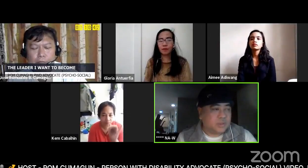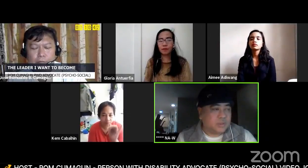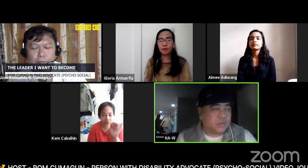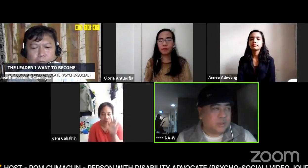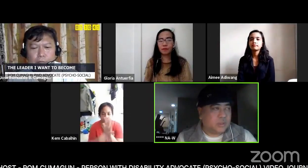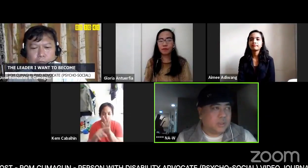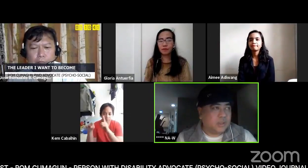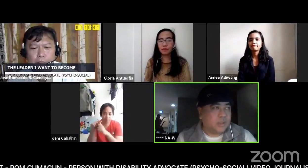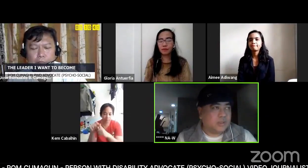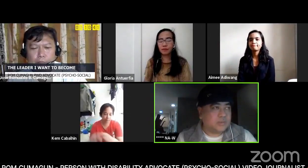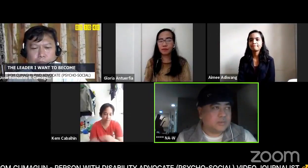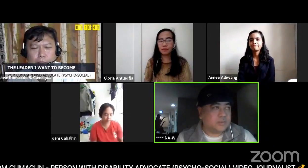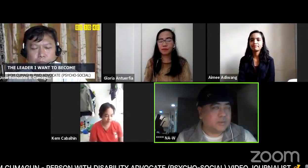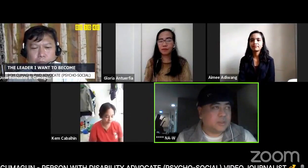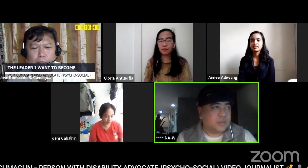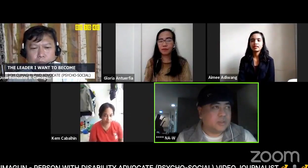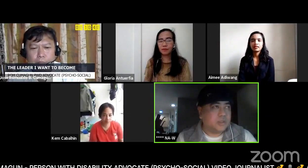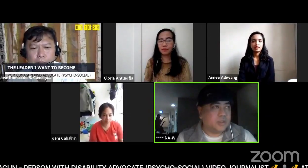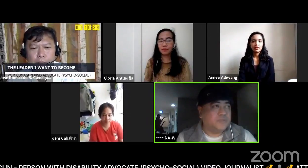He